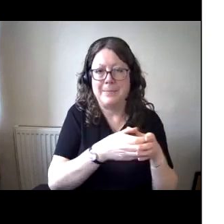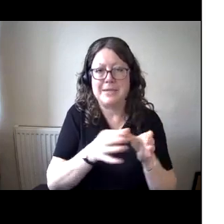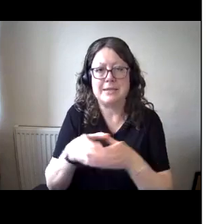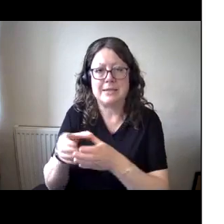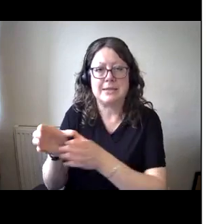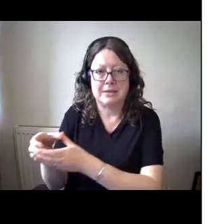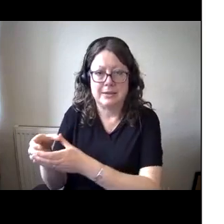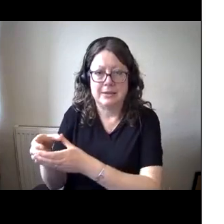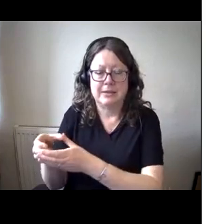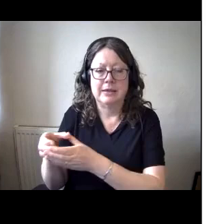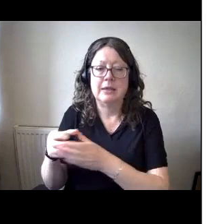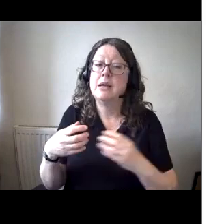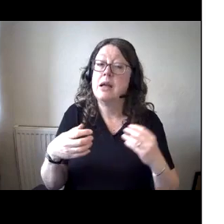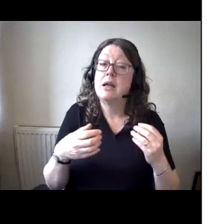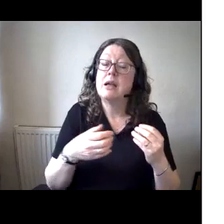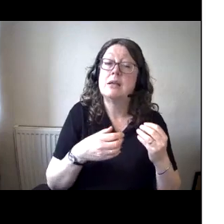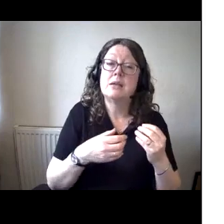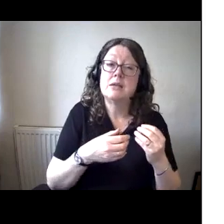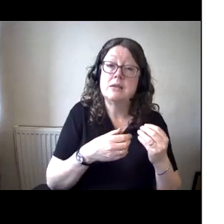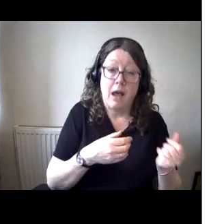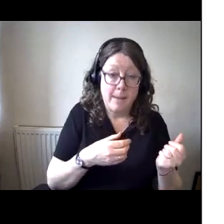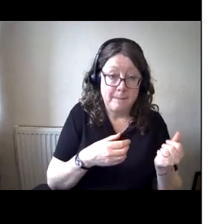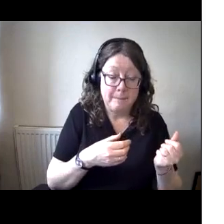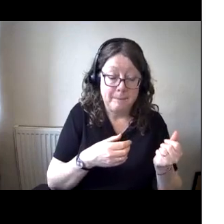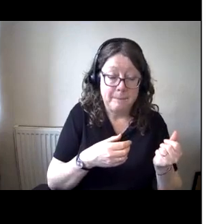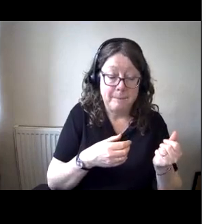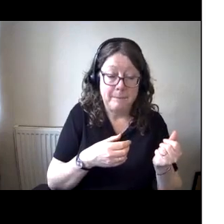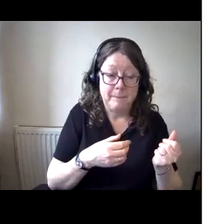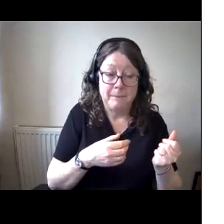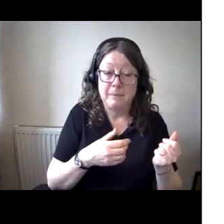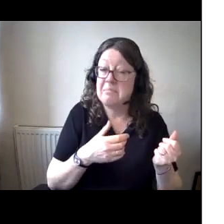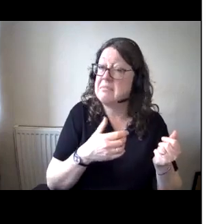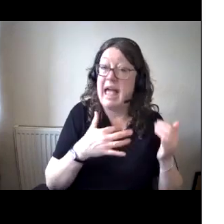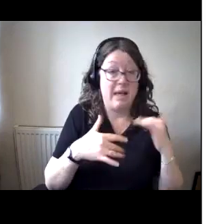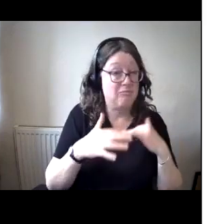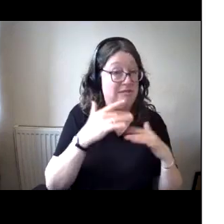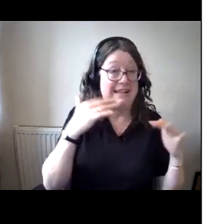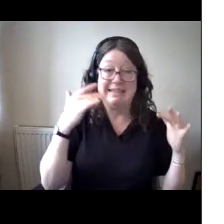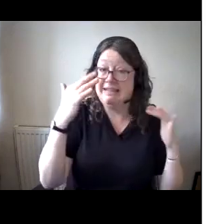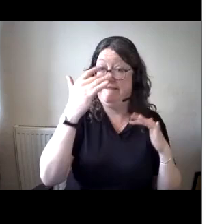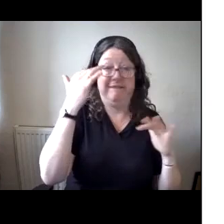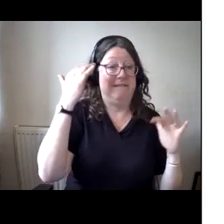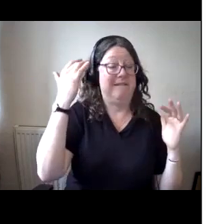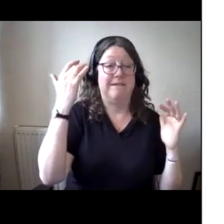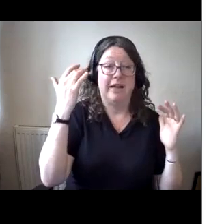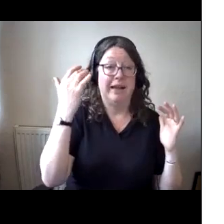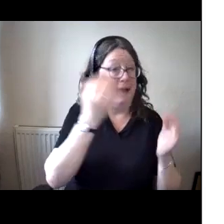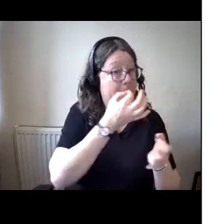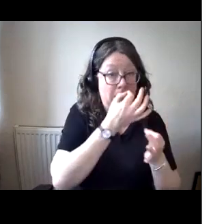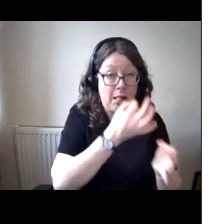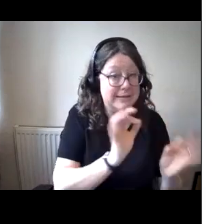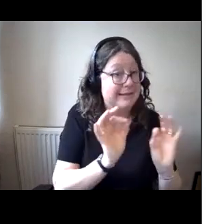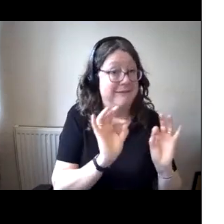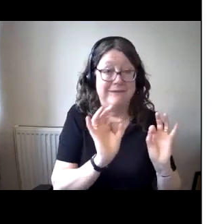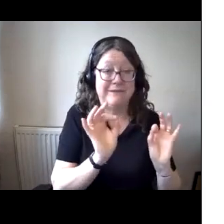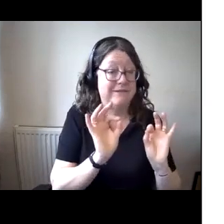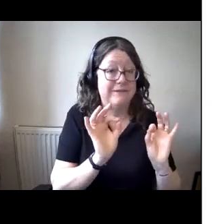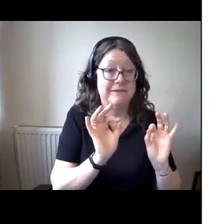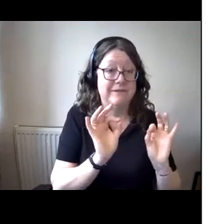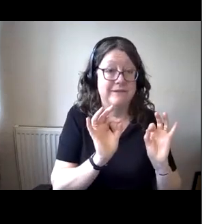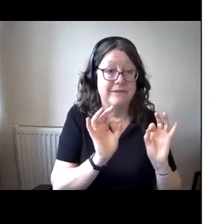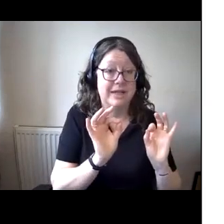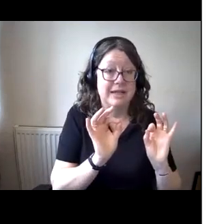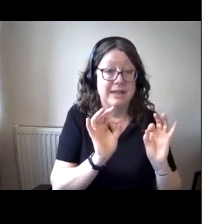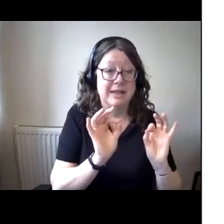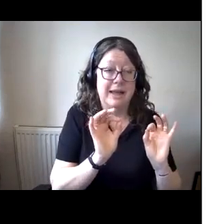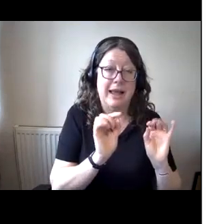they may not necessarily present with that hyperactivity or that impulsivity element of ADHD, and that's a